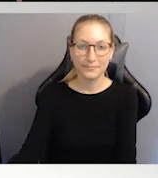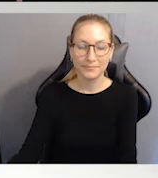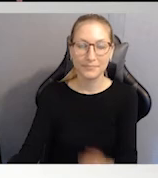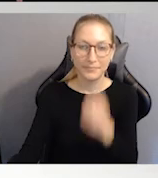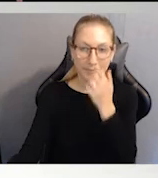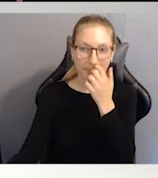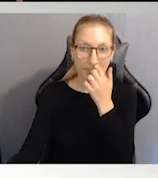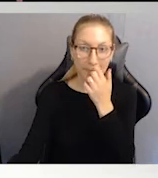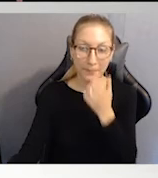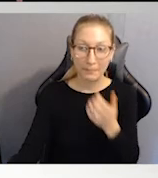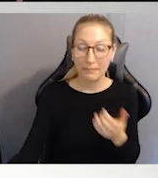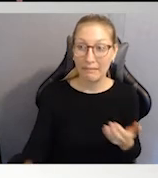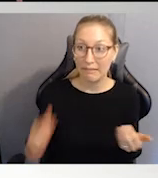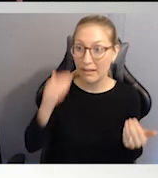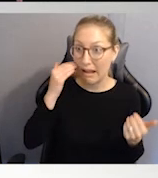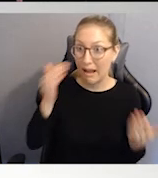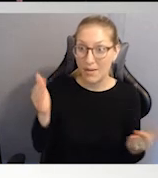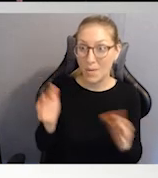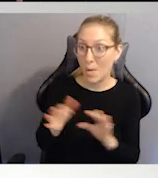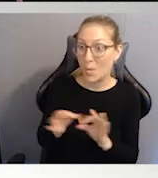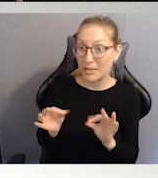I don't know.